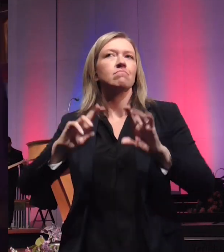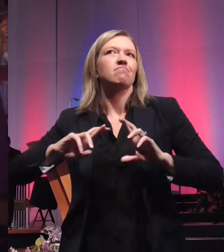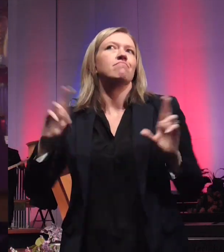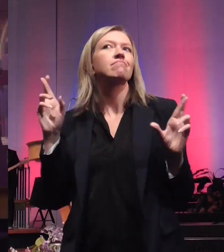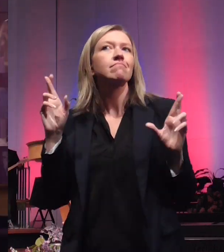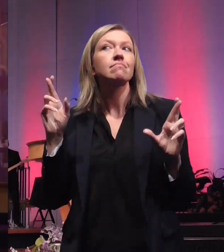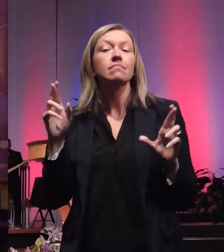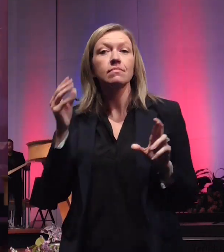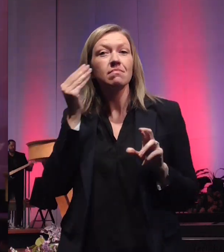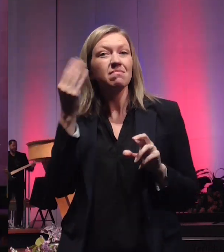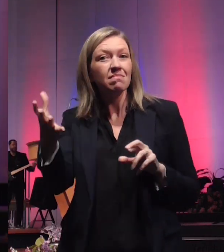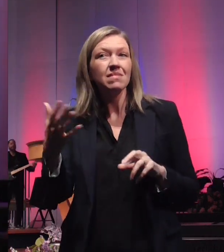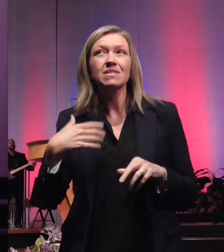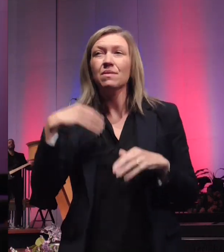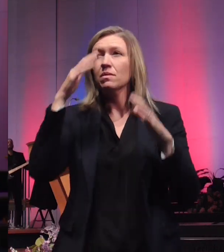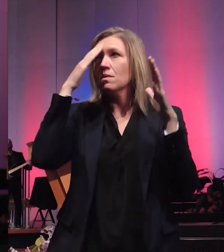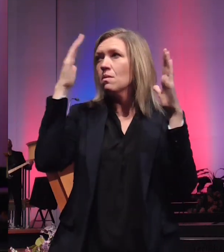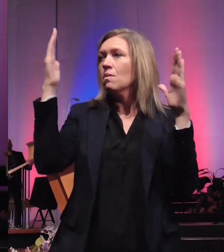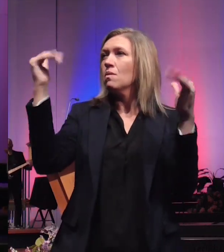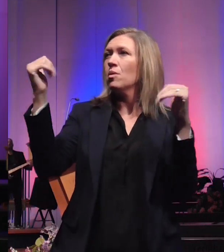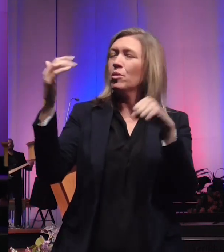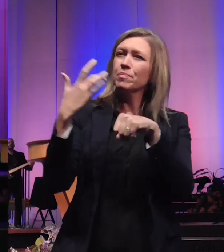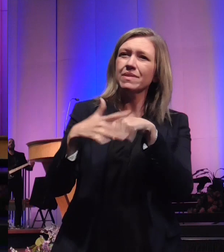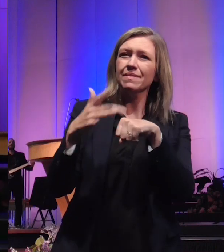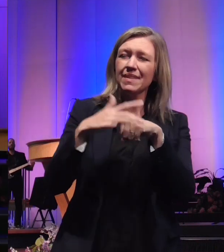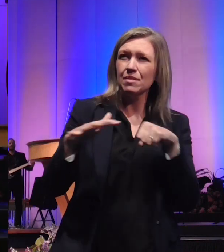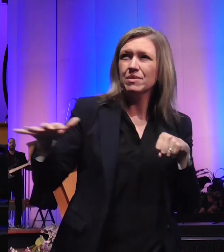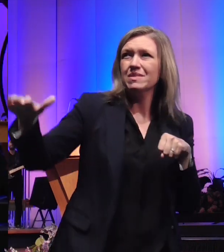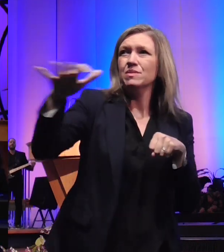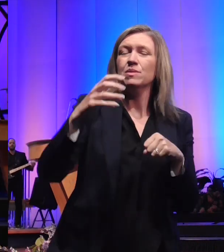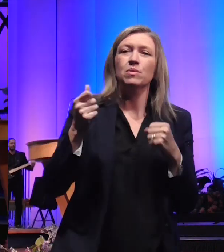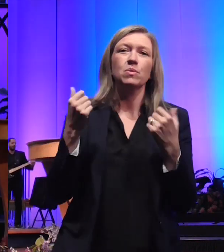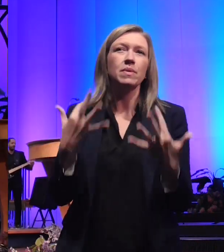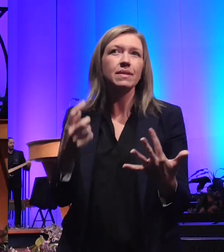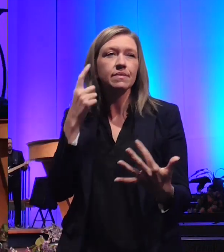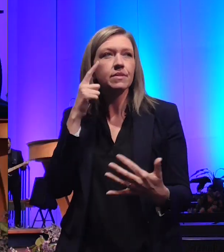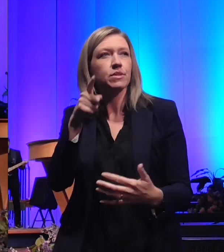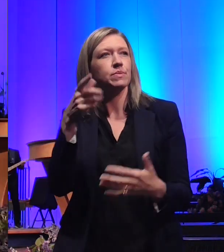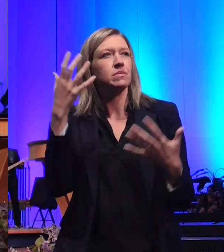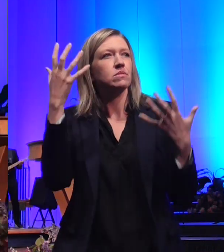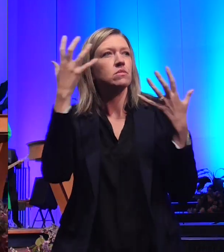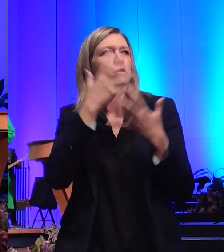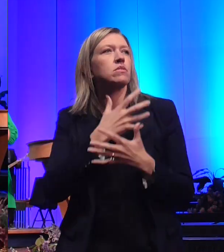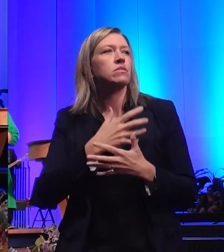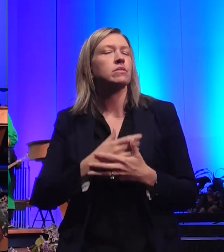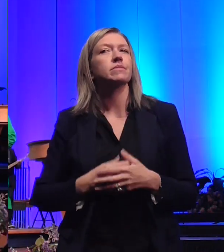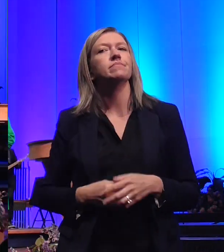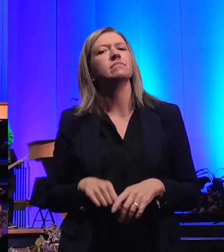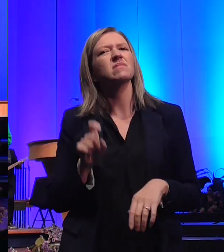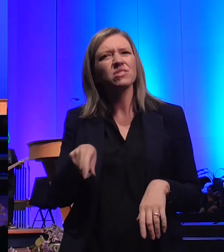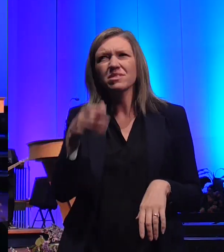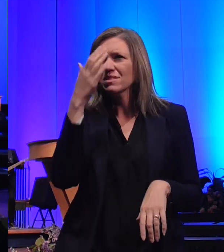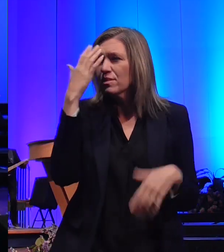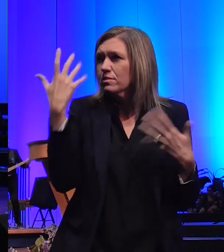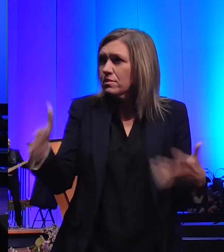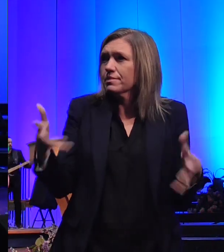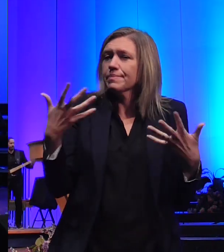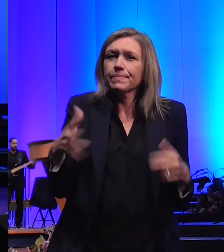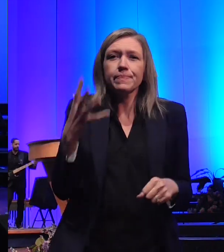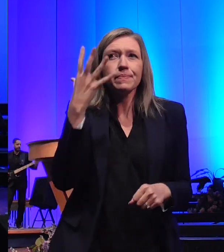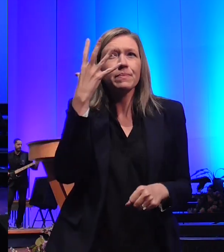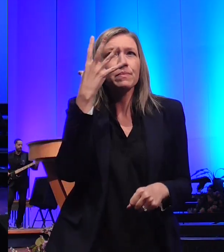made. But there's a hope that's waiting for you in the dark. You should know